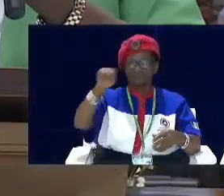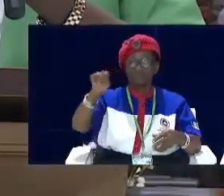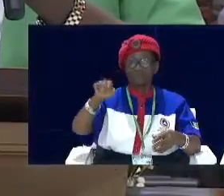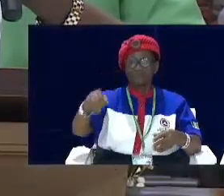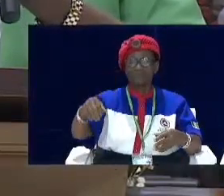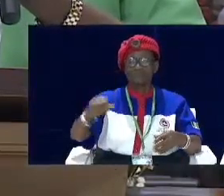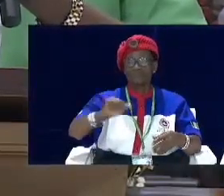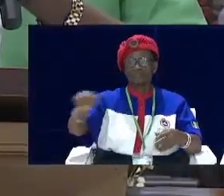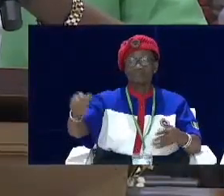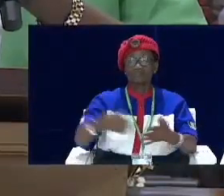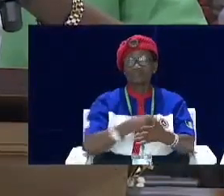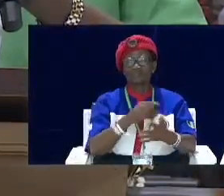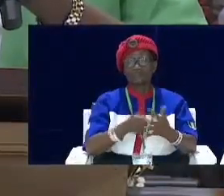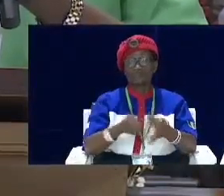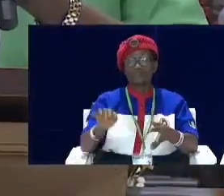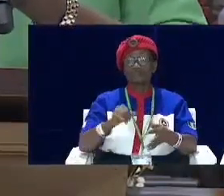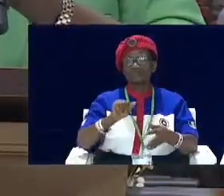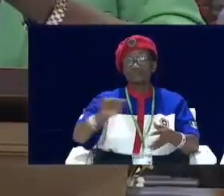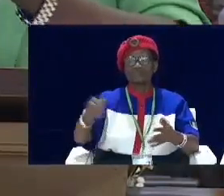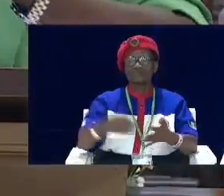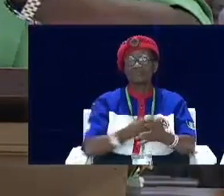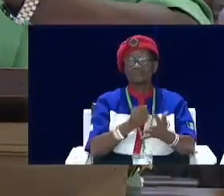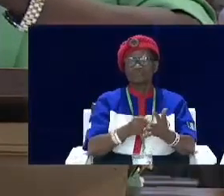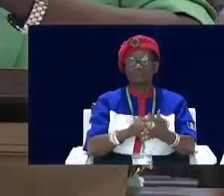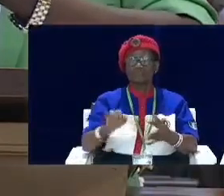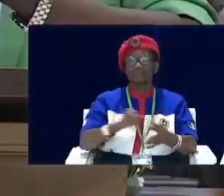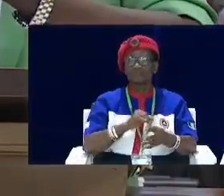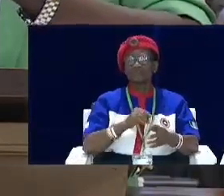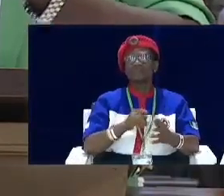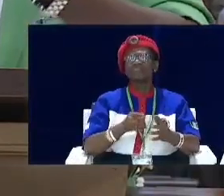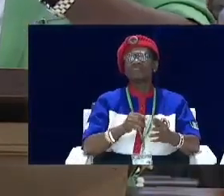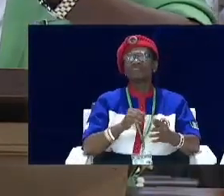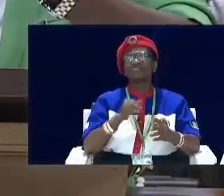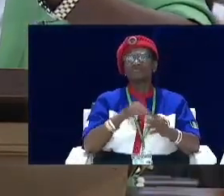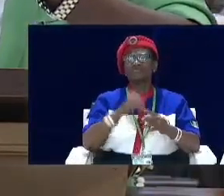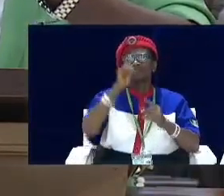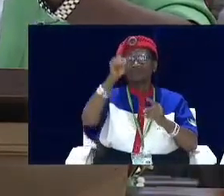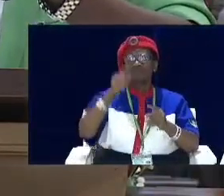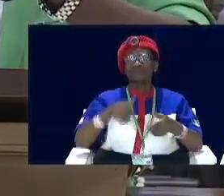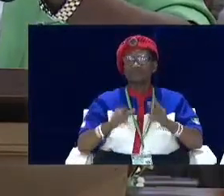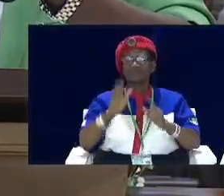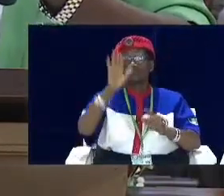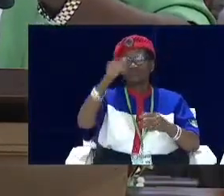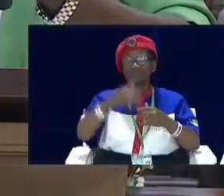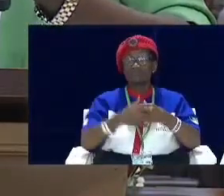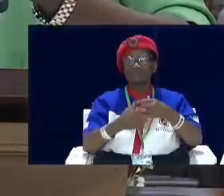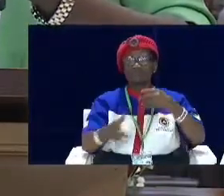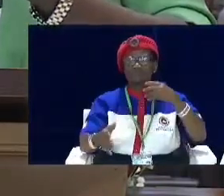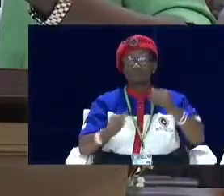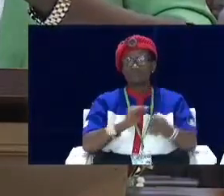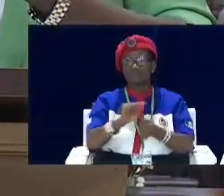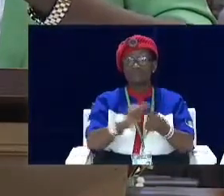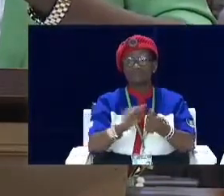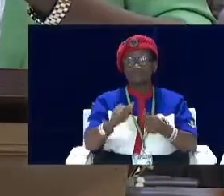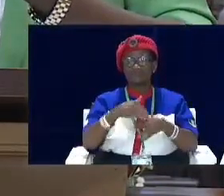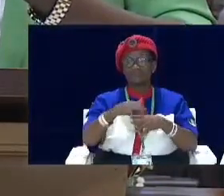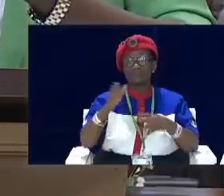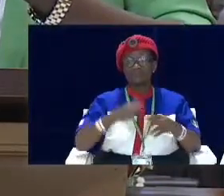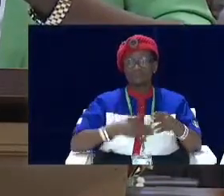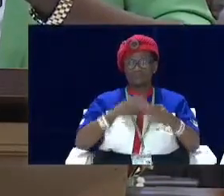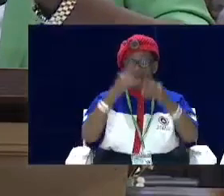A new beginning in you. Let your blood wash away my